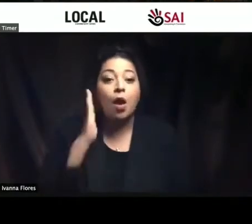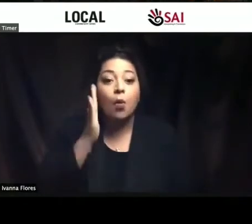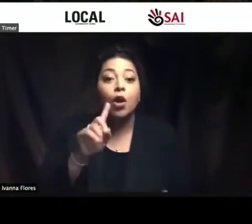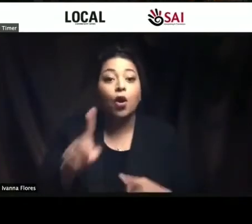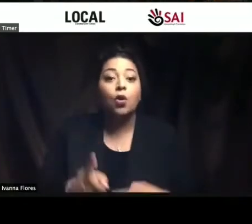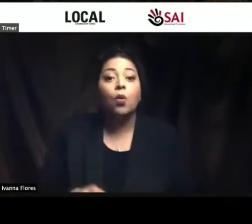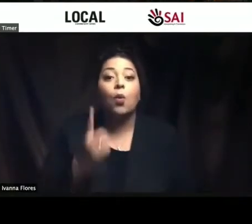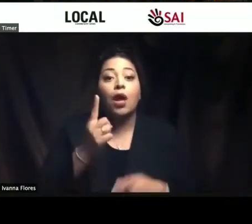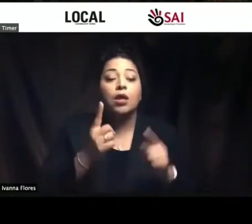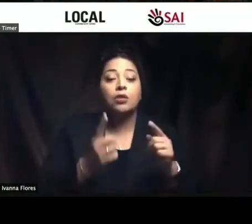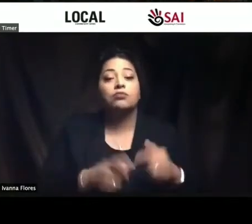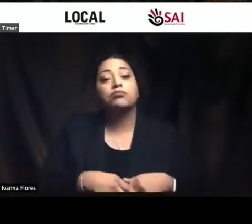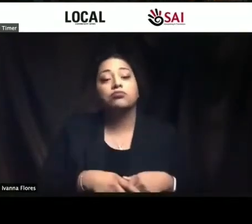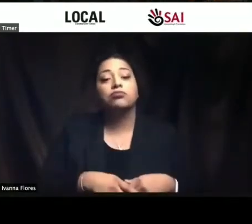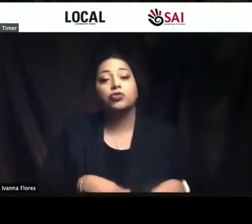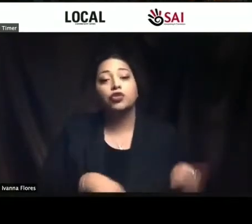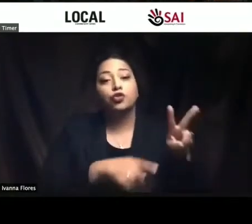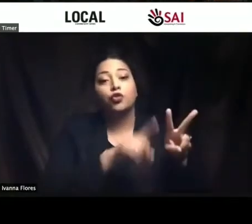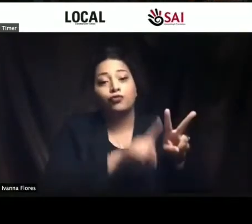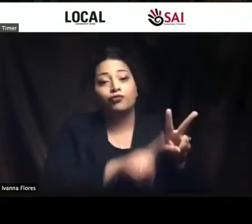two neighborhood association meetings